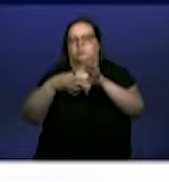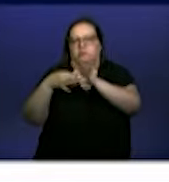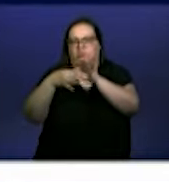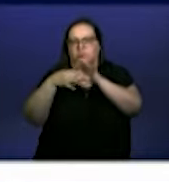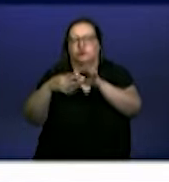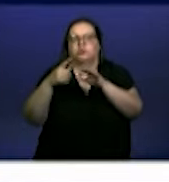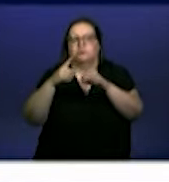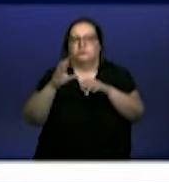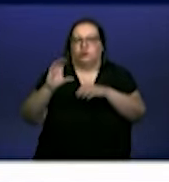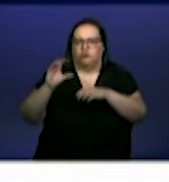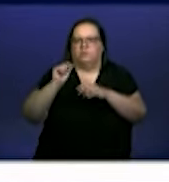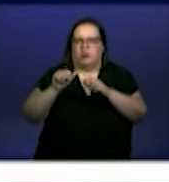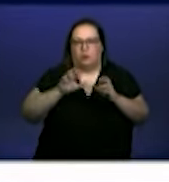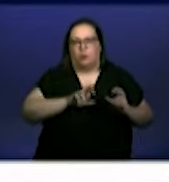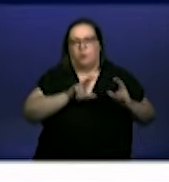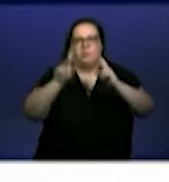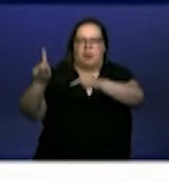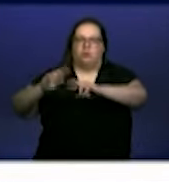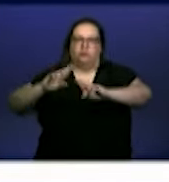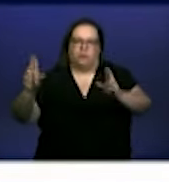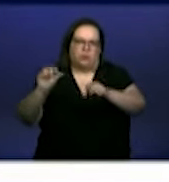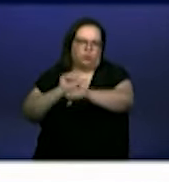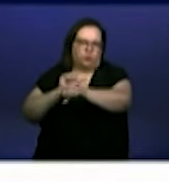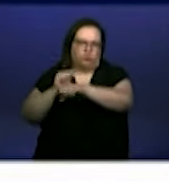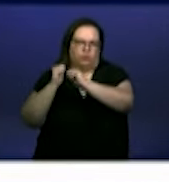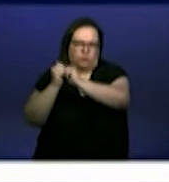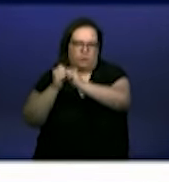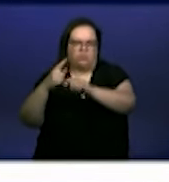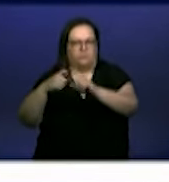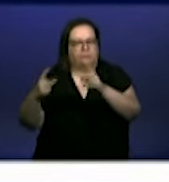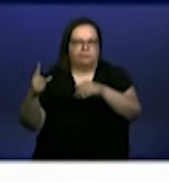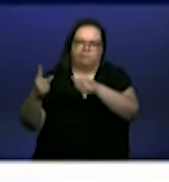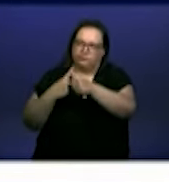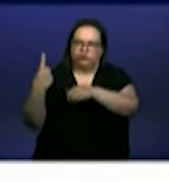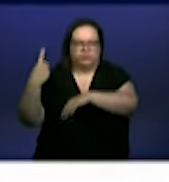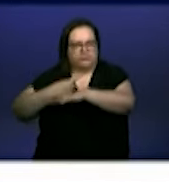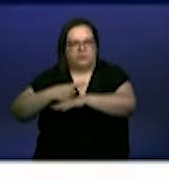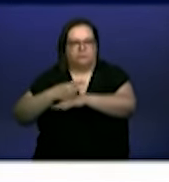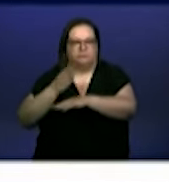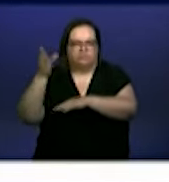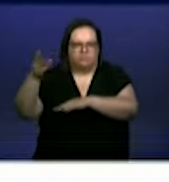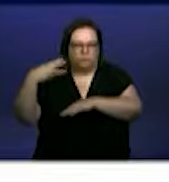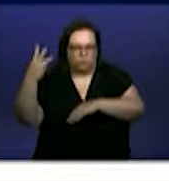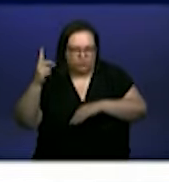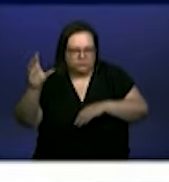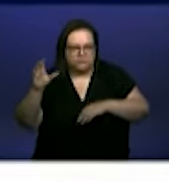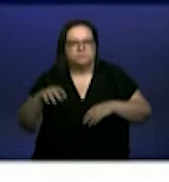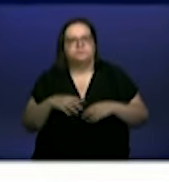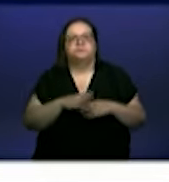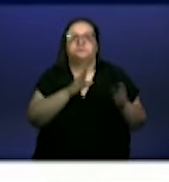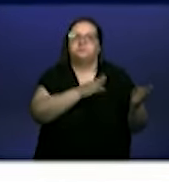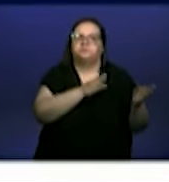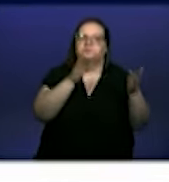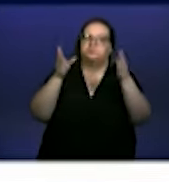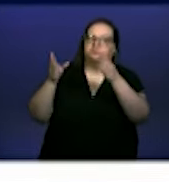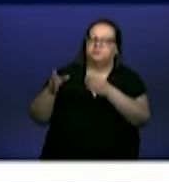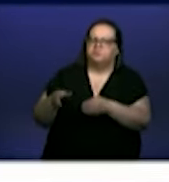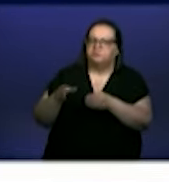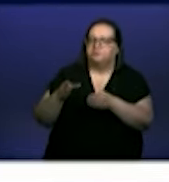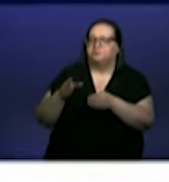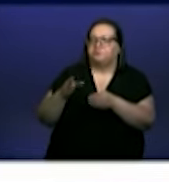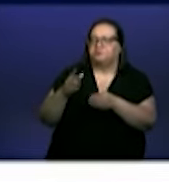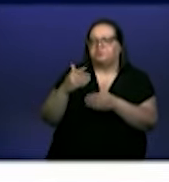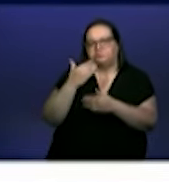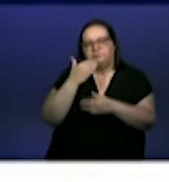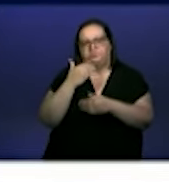Okay, thank you, Mr. Staggs. We now turn to you, Mr. Walton. What makes you the best candidate for this position? Well, thank you. I'm grateful to be here tonight. But